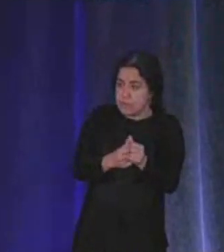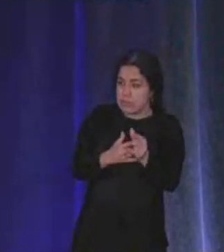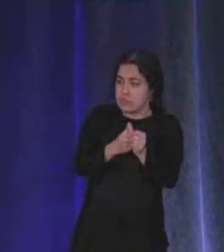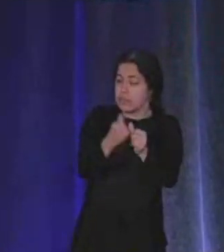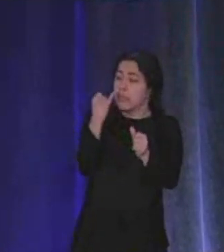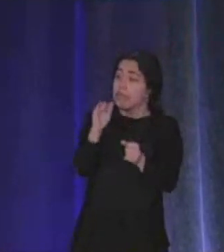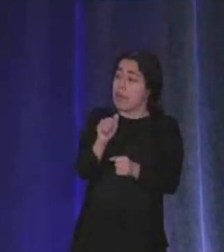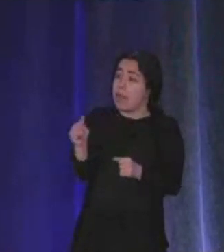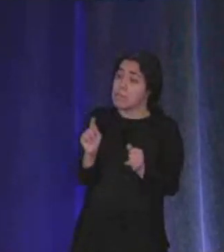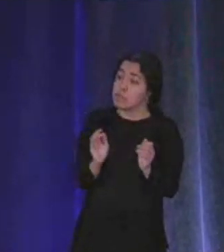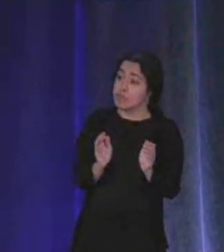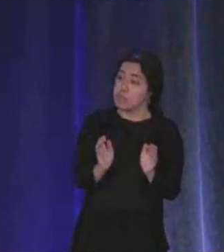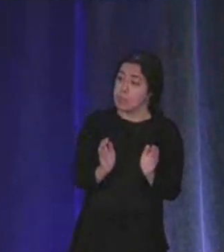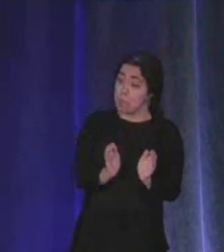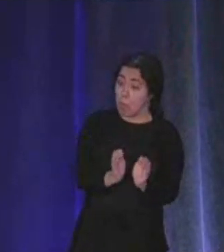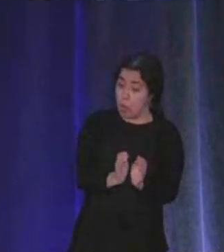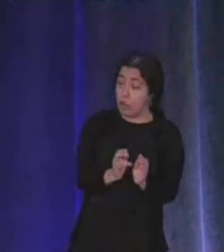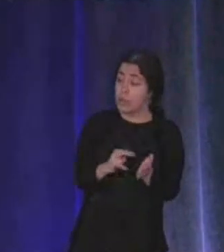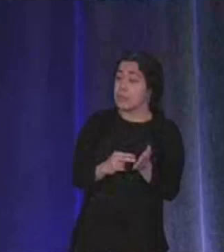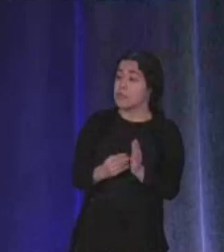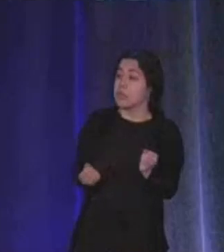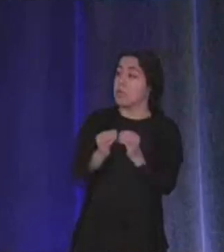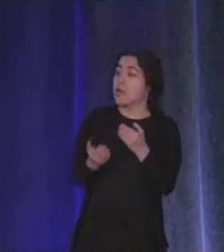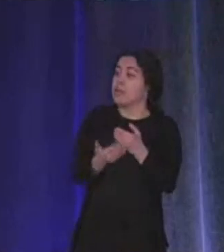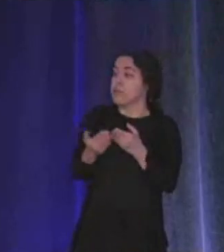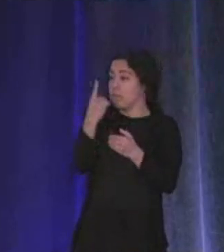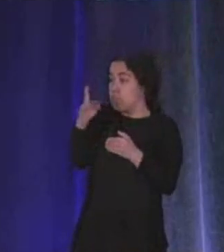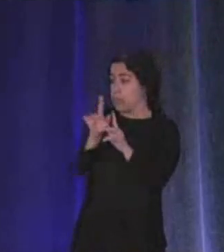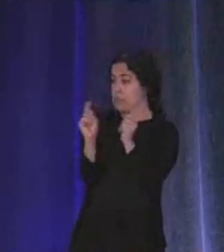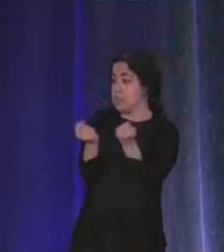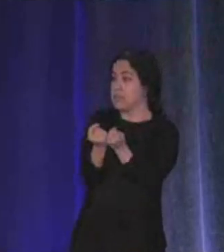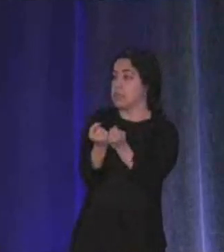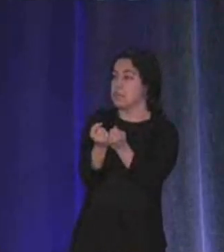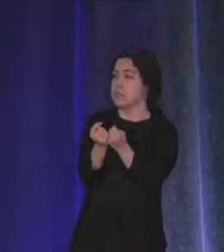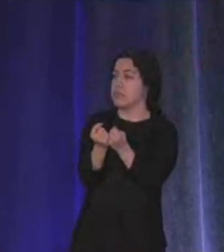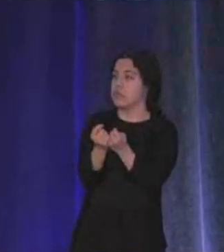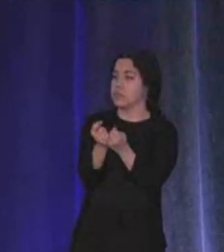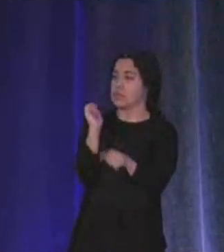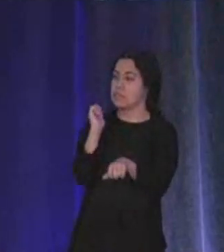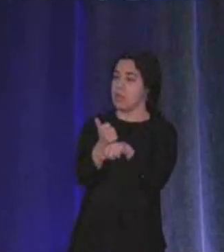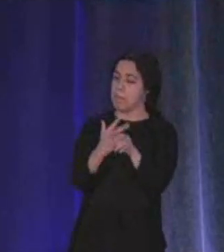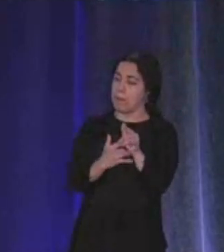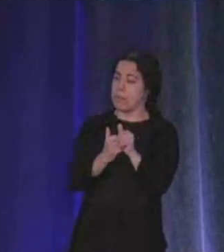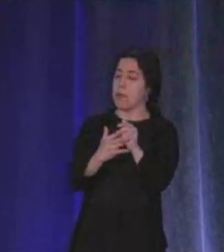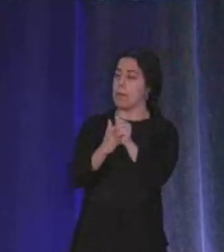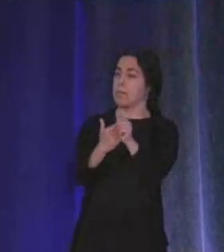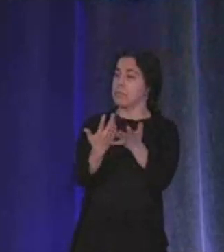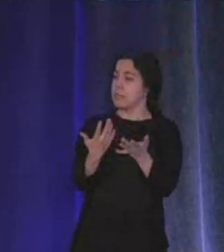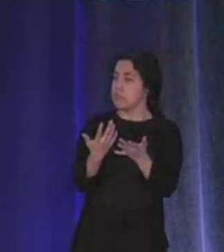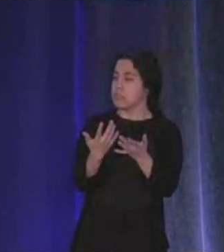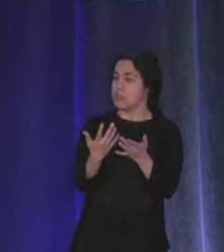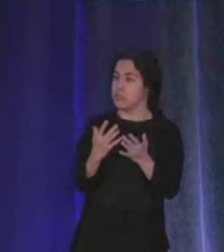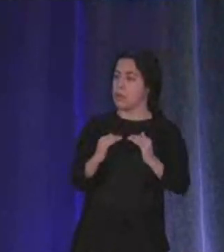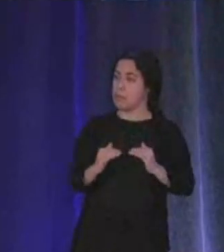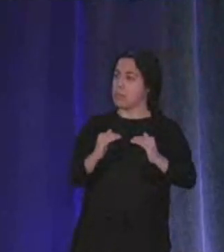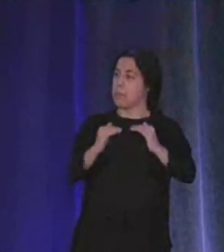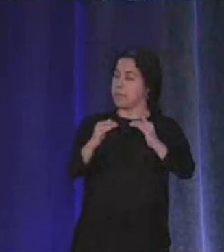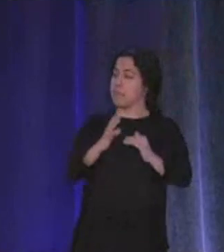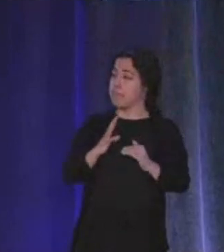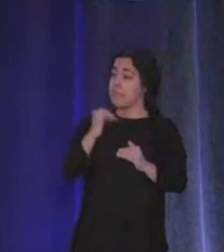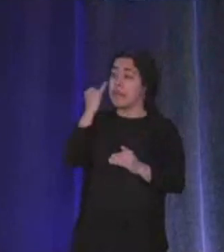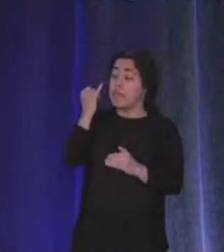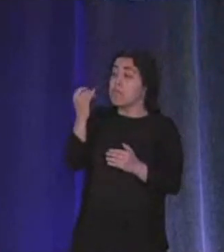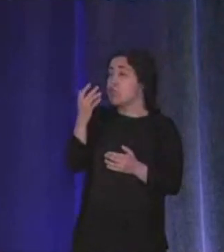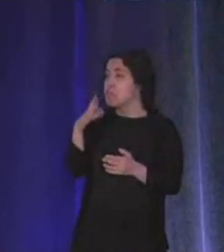app, it's going to be much easier for your team to be able to make updates. If you discover that your users